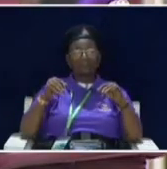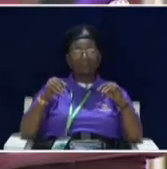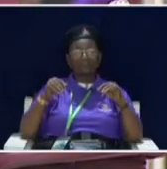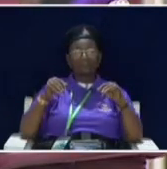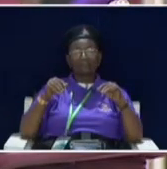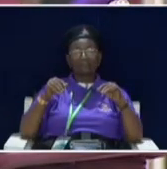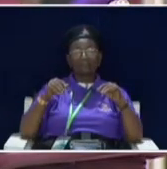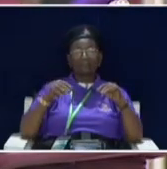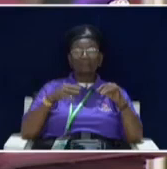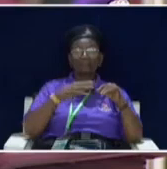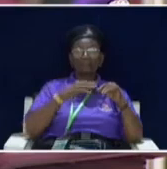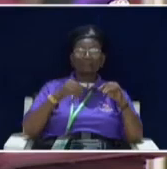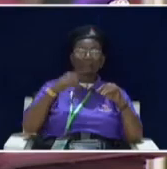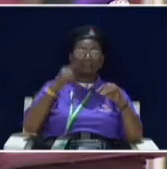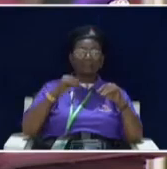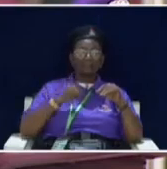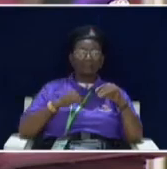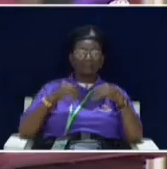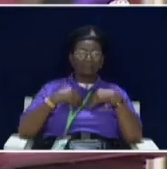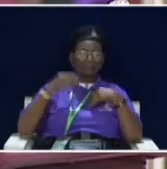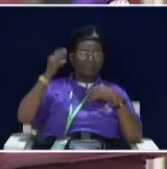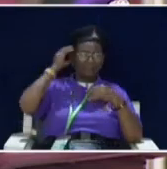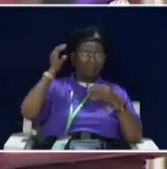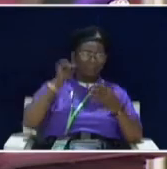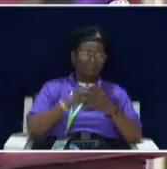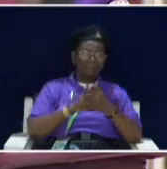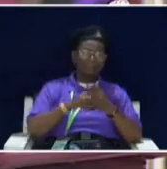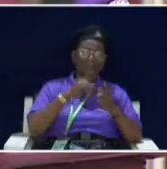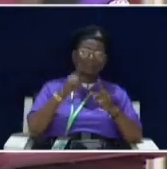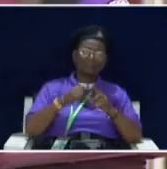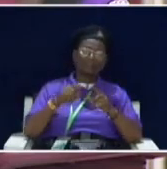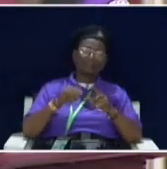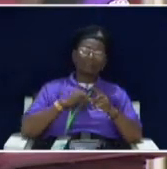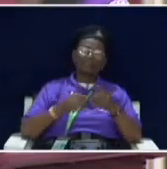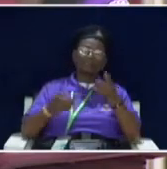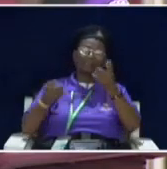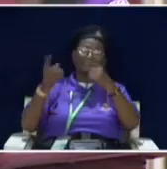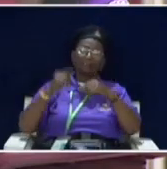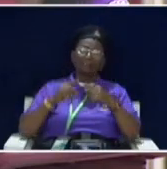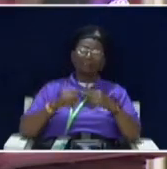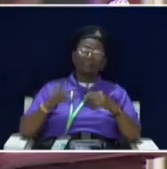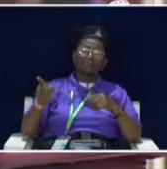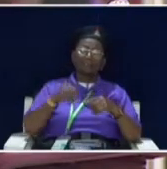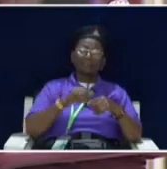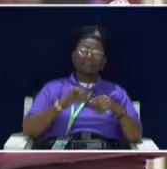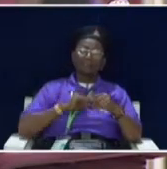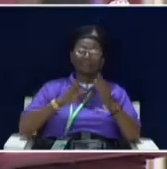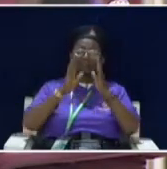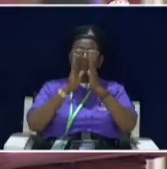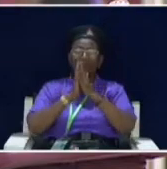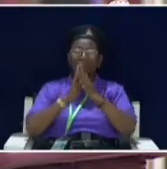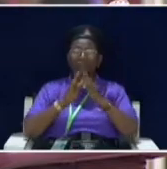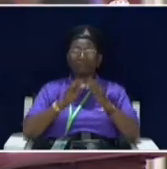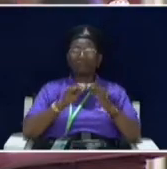And said, I've heard that when I come to you and you pray, I will become pregnant.